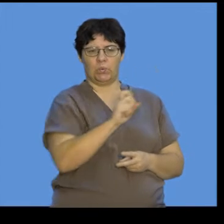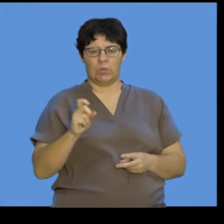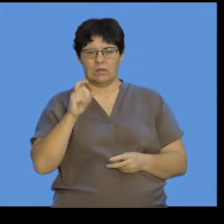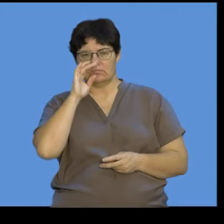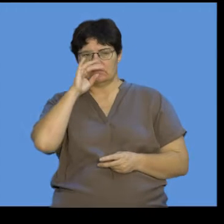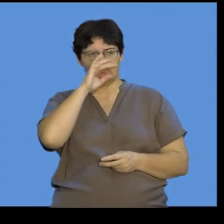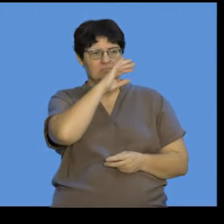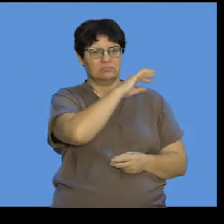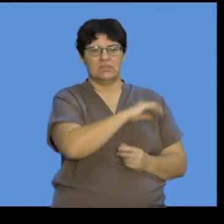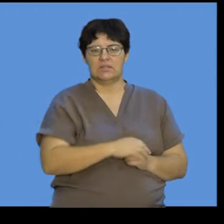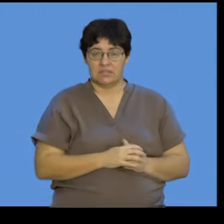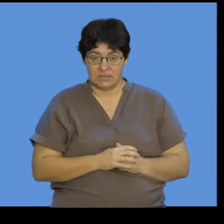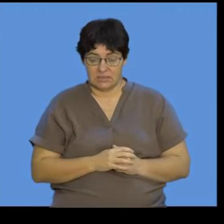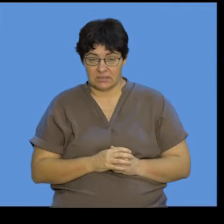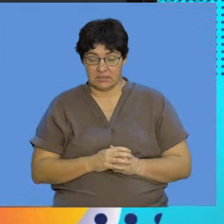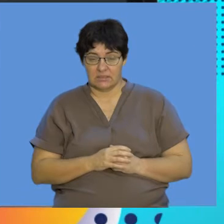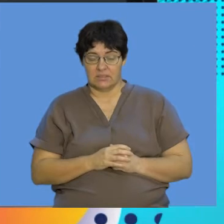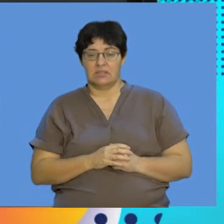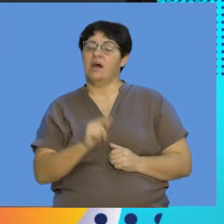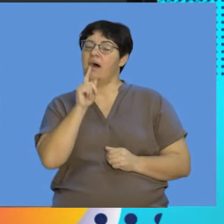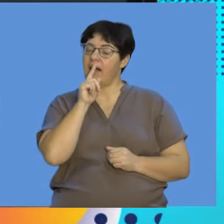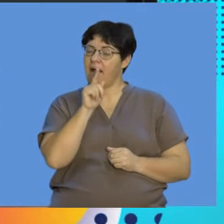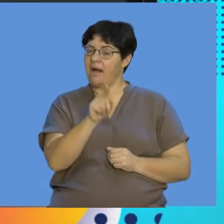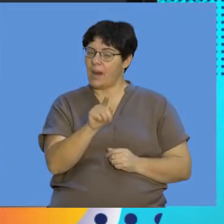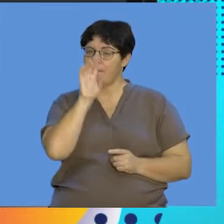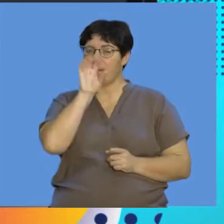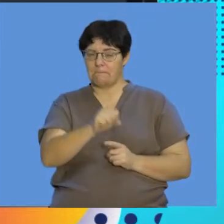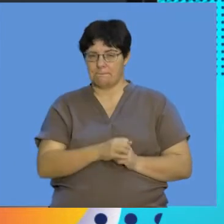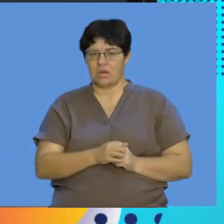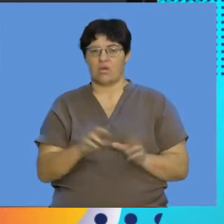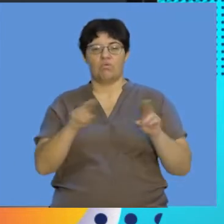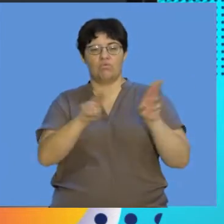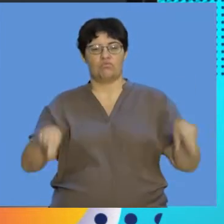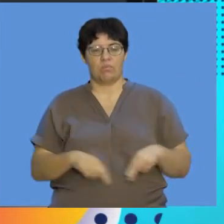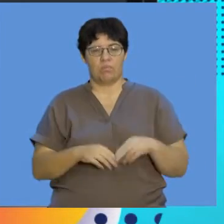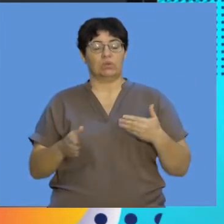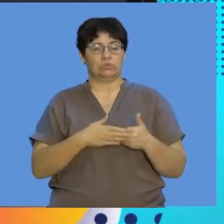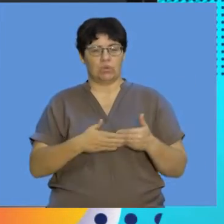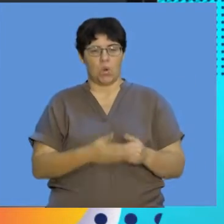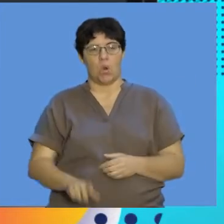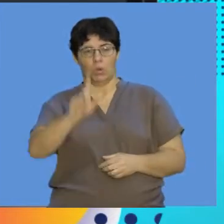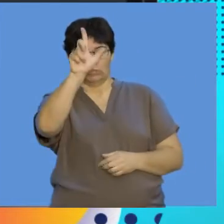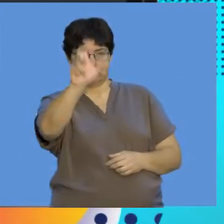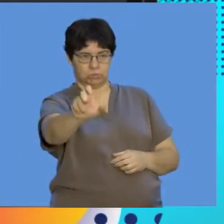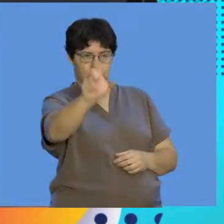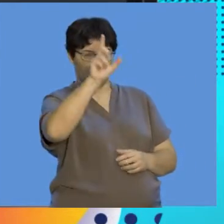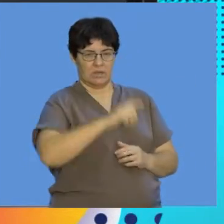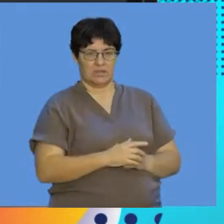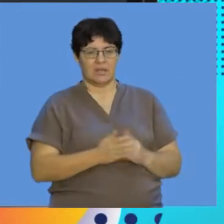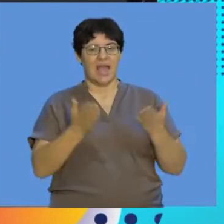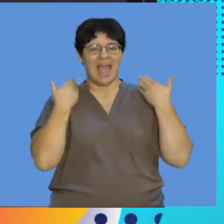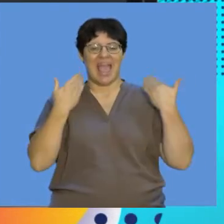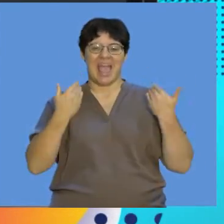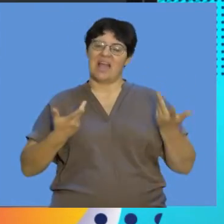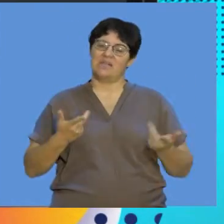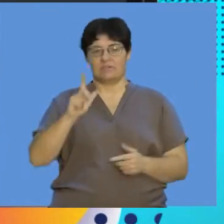a room? So what you'd observe in real life, you get into a room, you stand by the door, you spray, let's say, an air freshener.